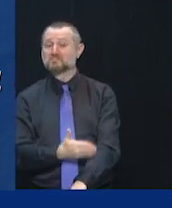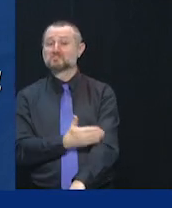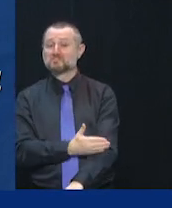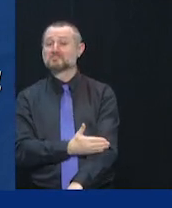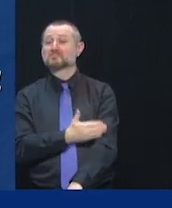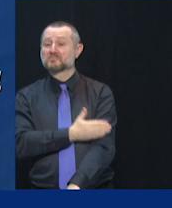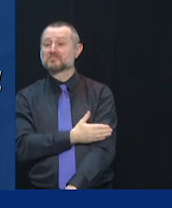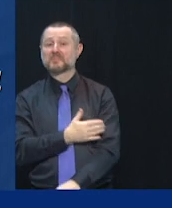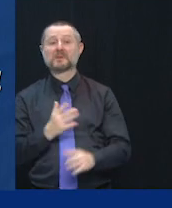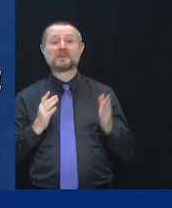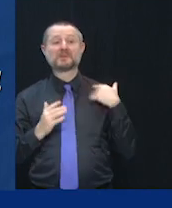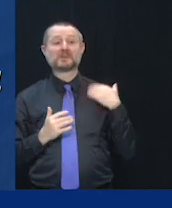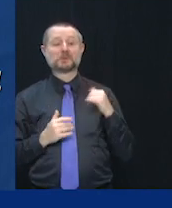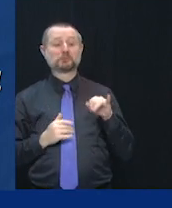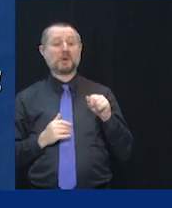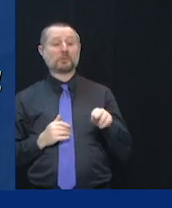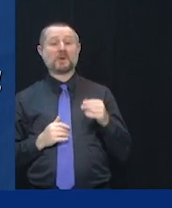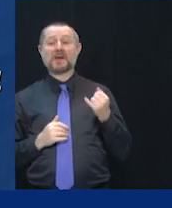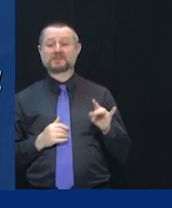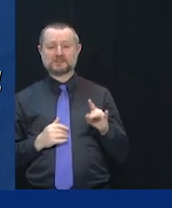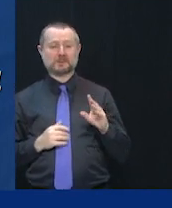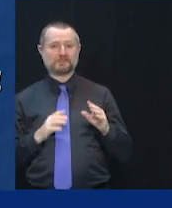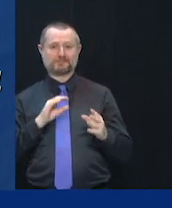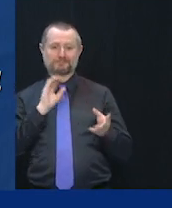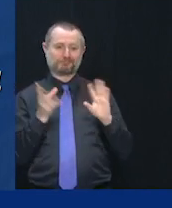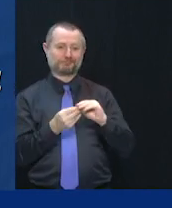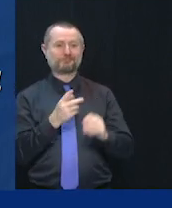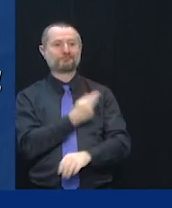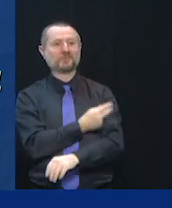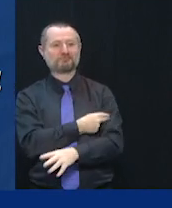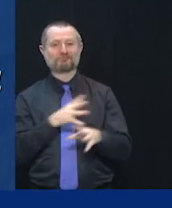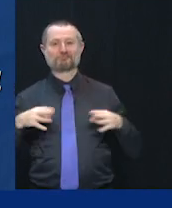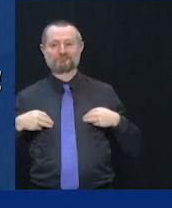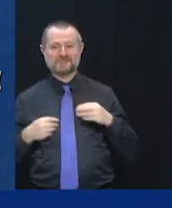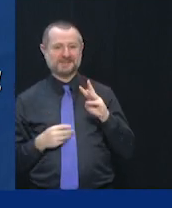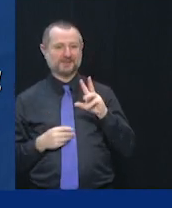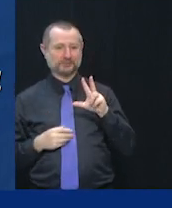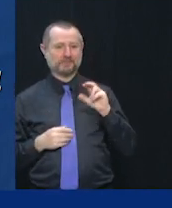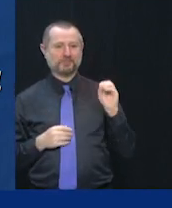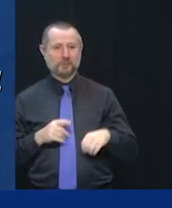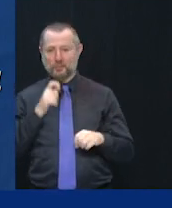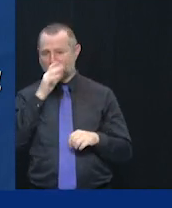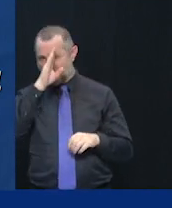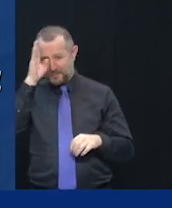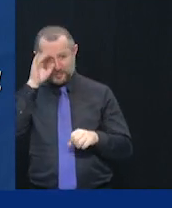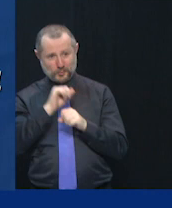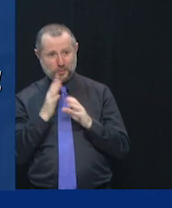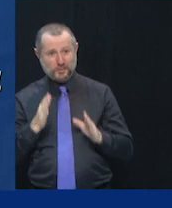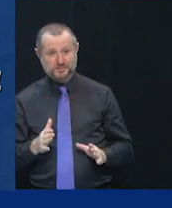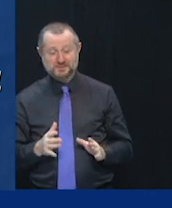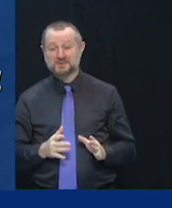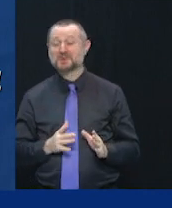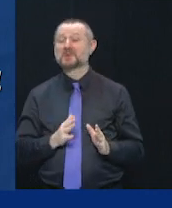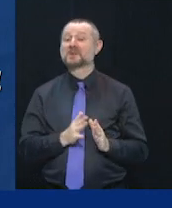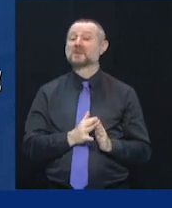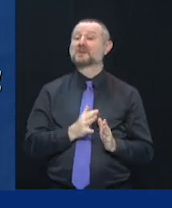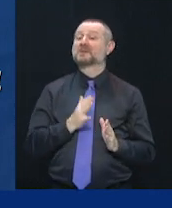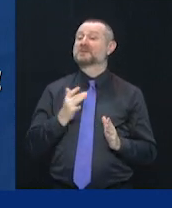18th, we were at 63% of the hospital workers were vaccinated. We then did a